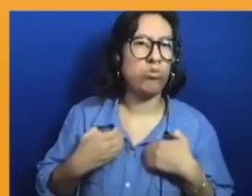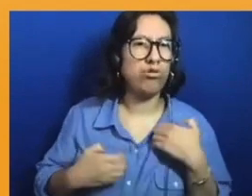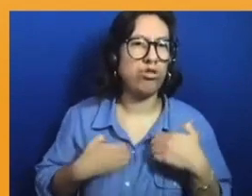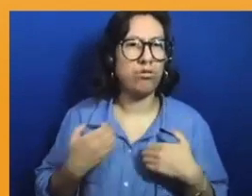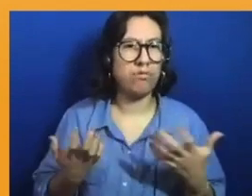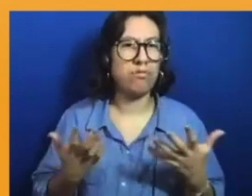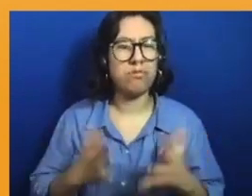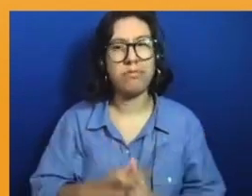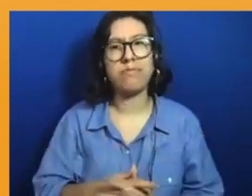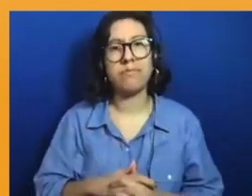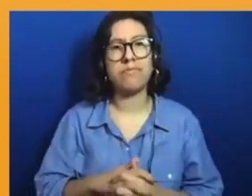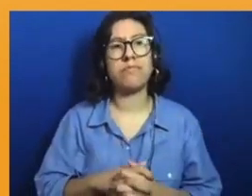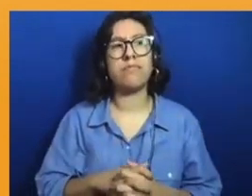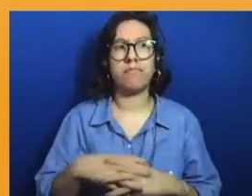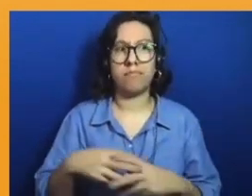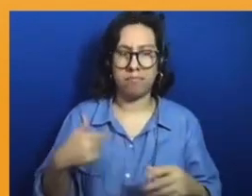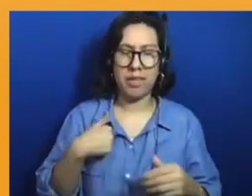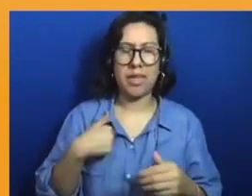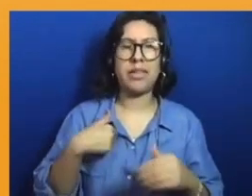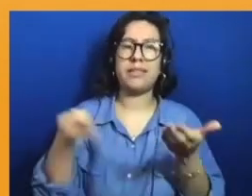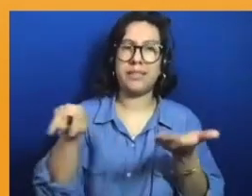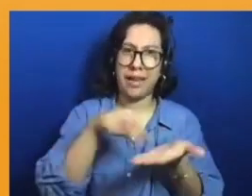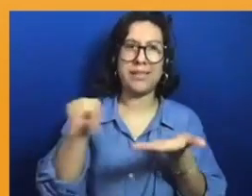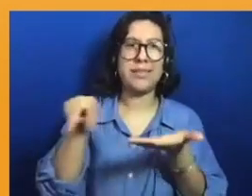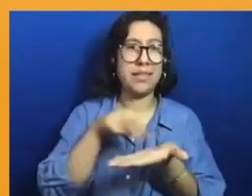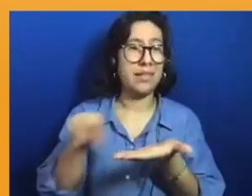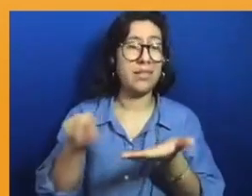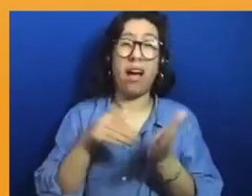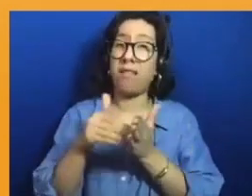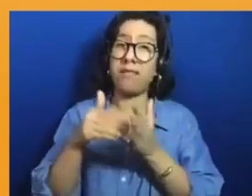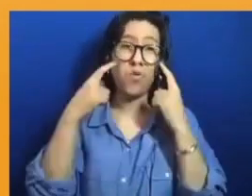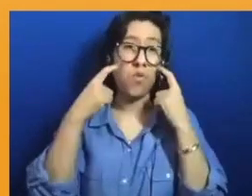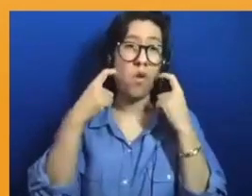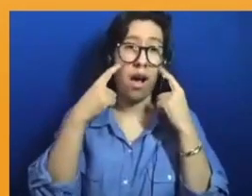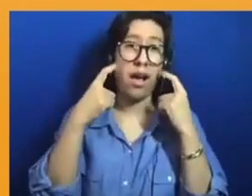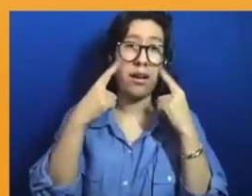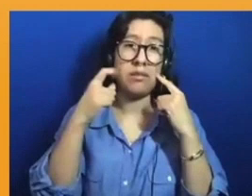have danced from time to time, I cry on stage.